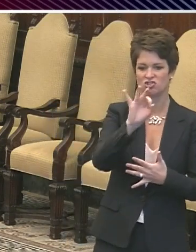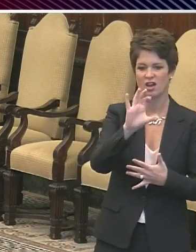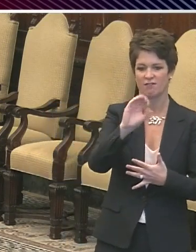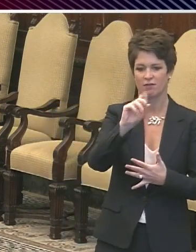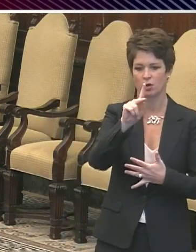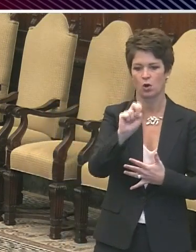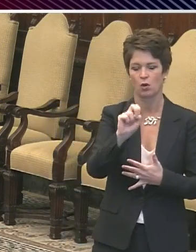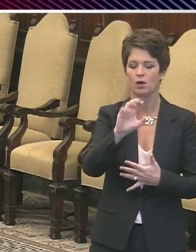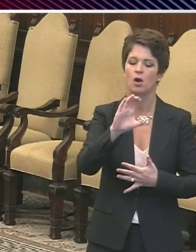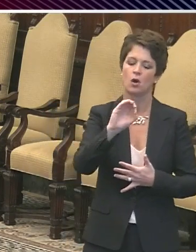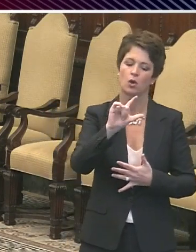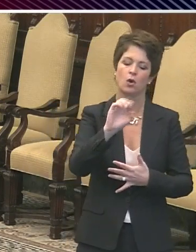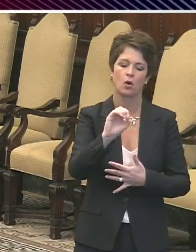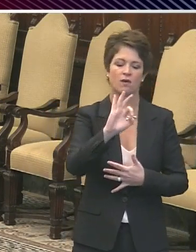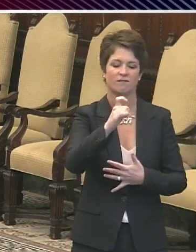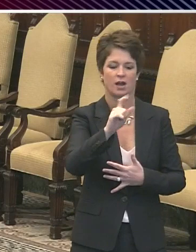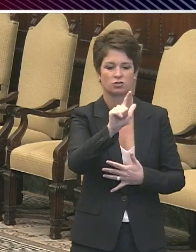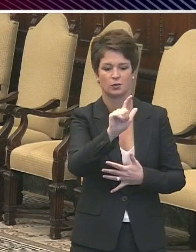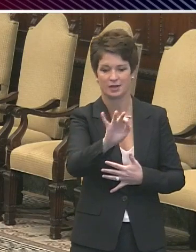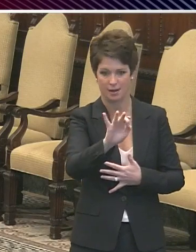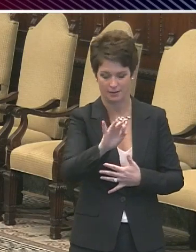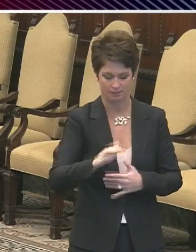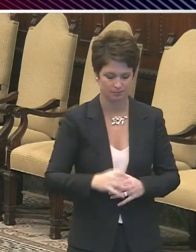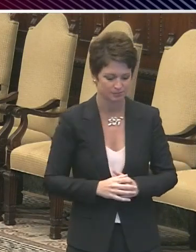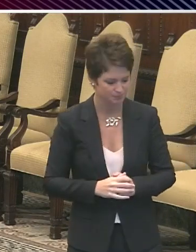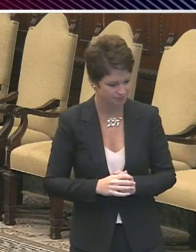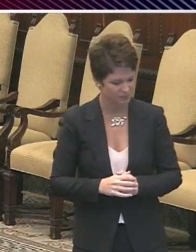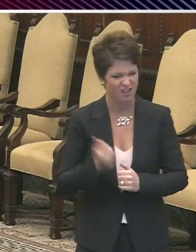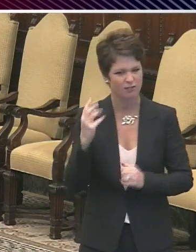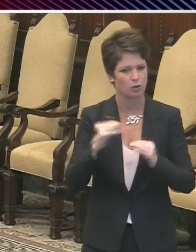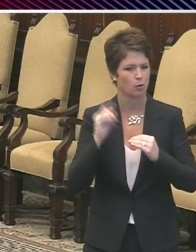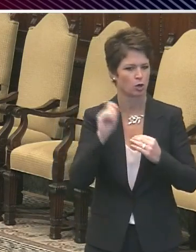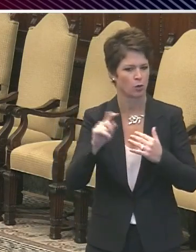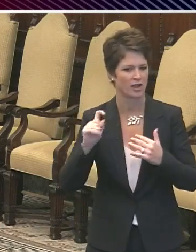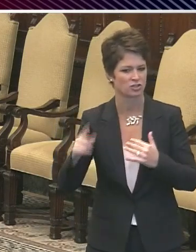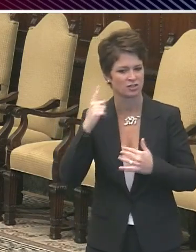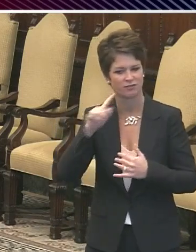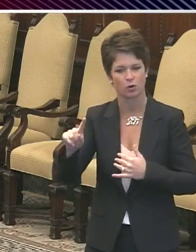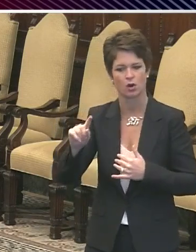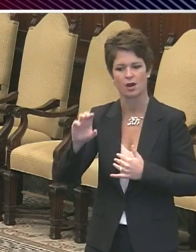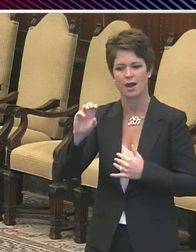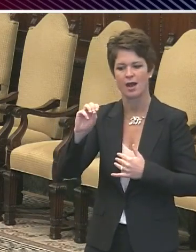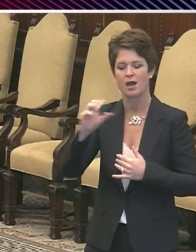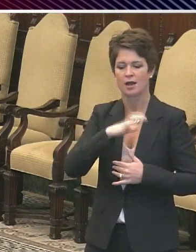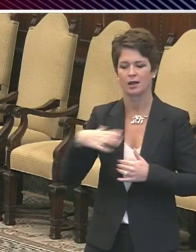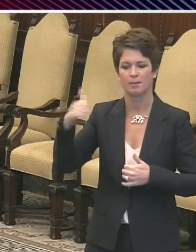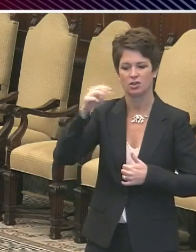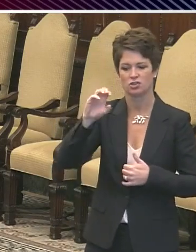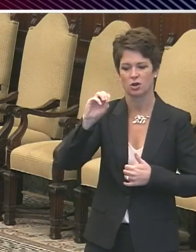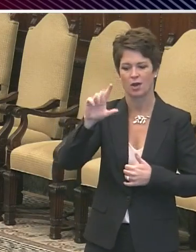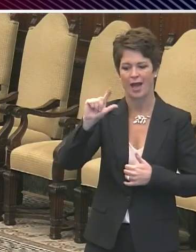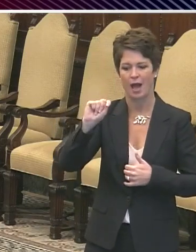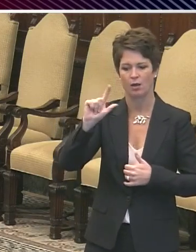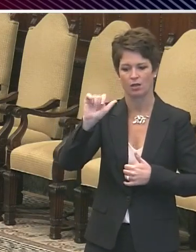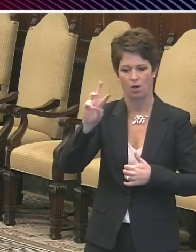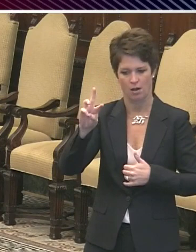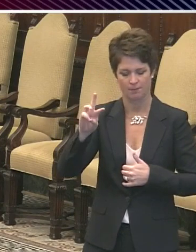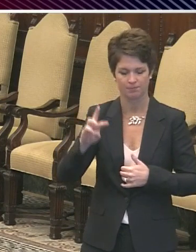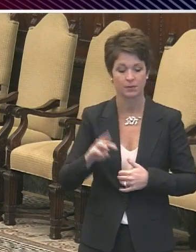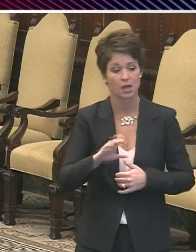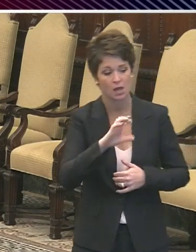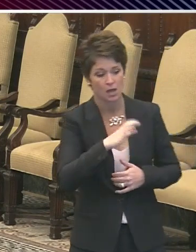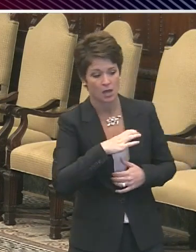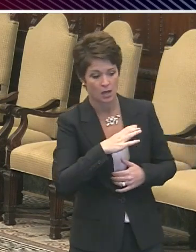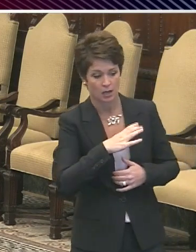Cole of Fox 29. Yeah, I had a few more for Commissioner Outlaw, if I could. Commissioner, I think